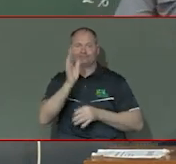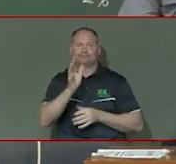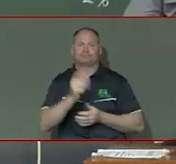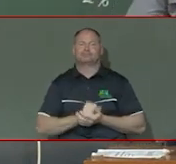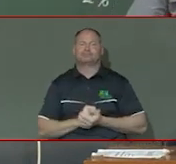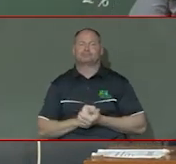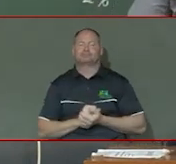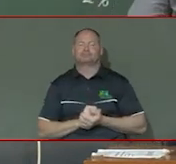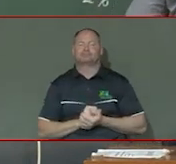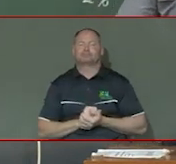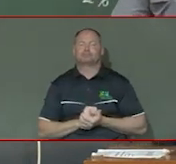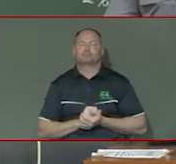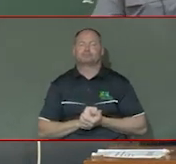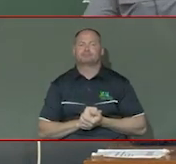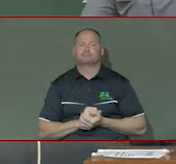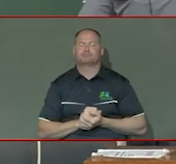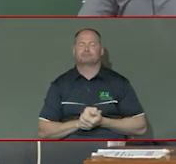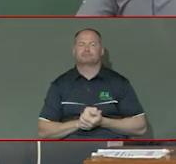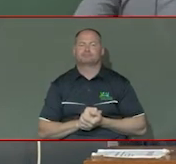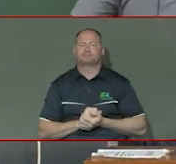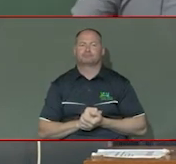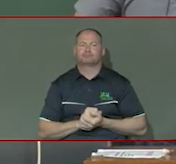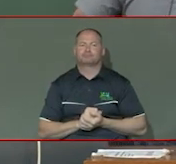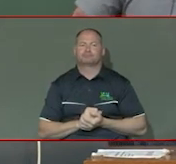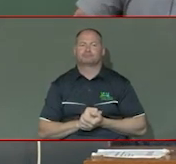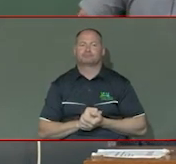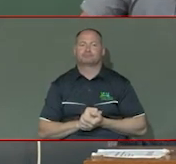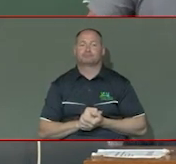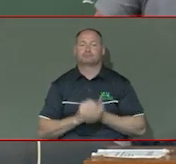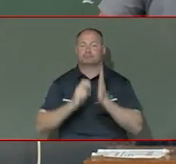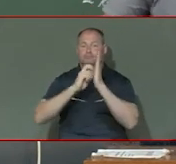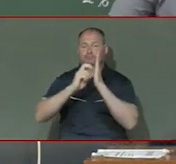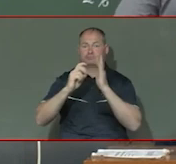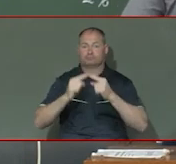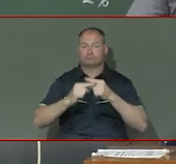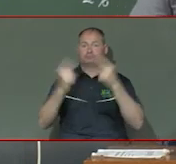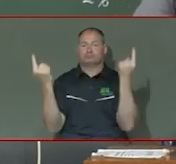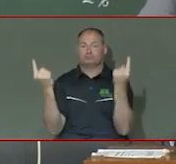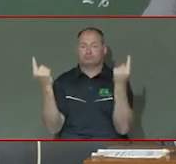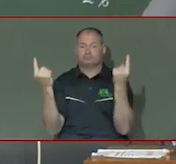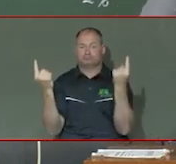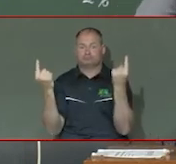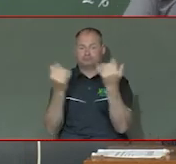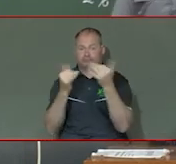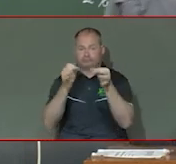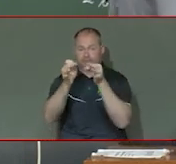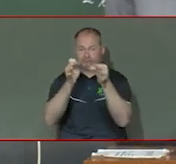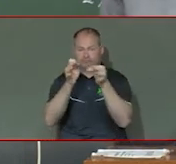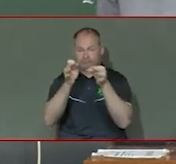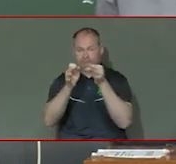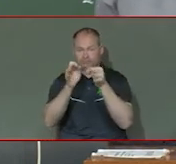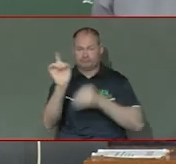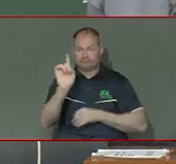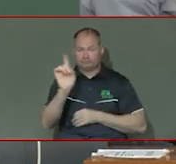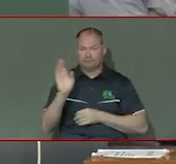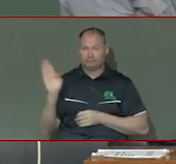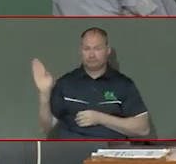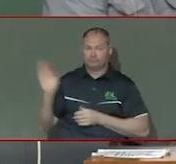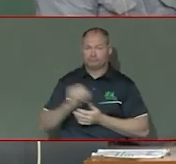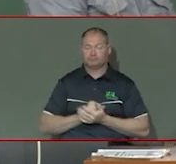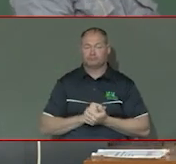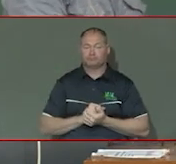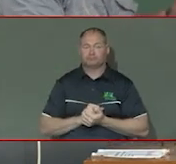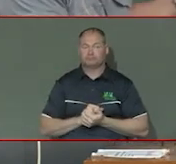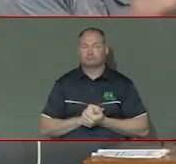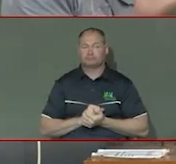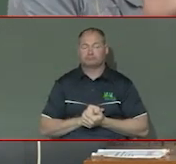The exception to the rule is the following. Now people take note,